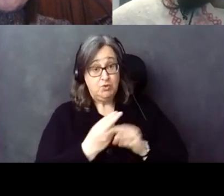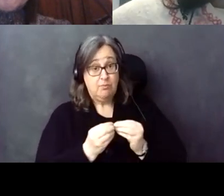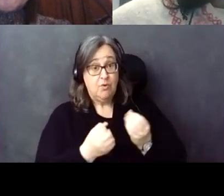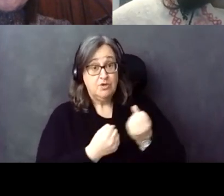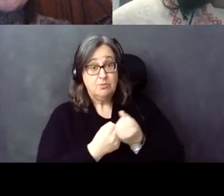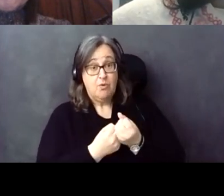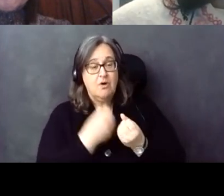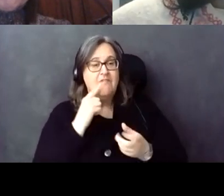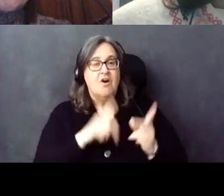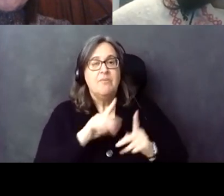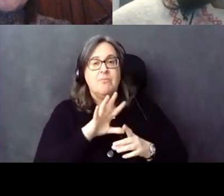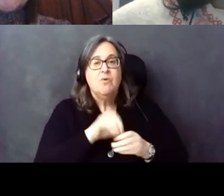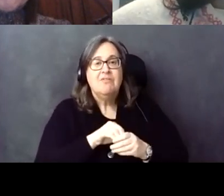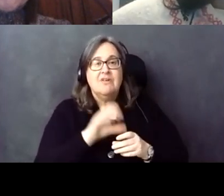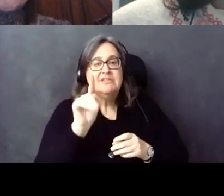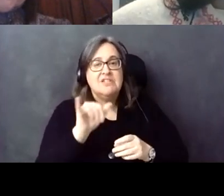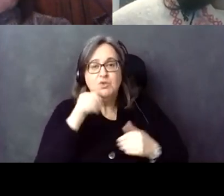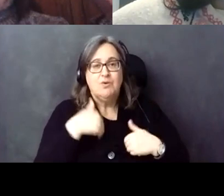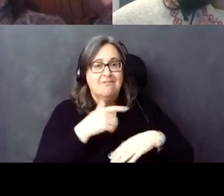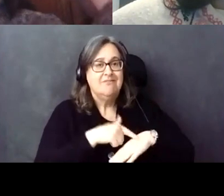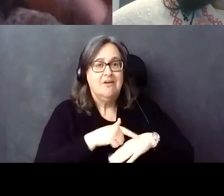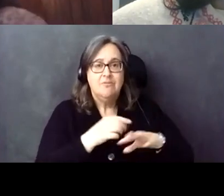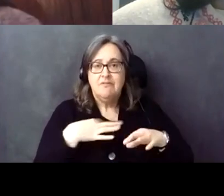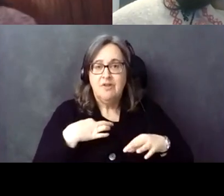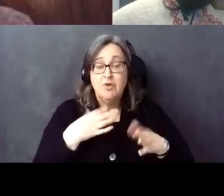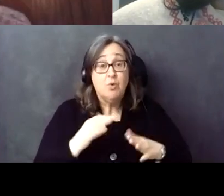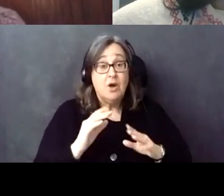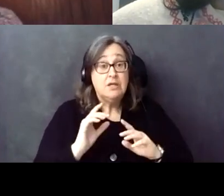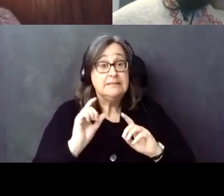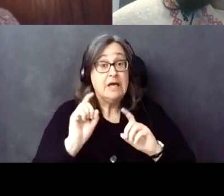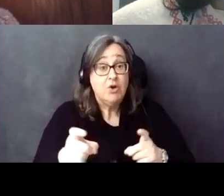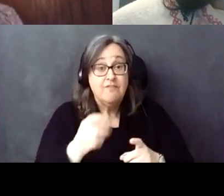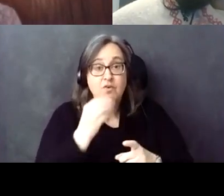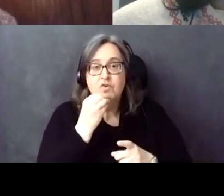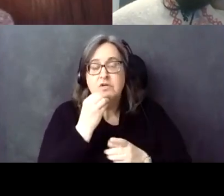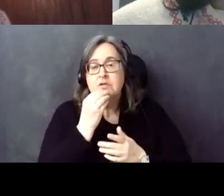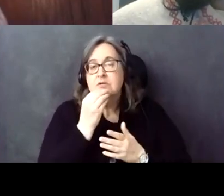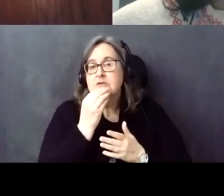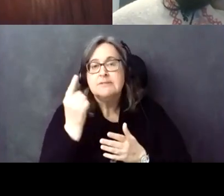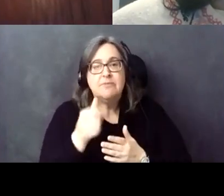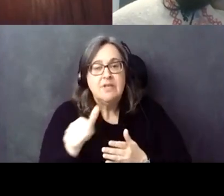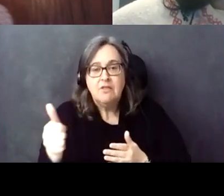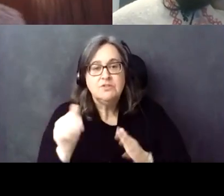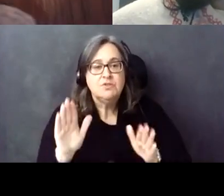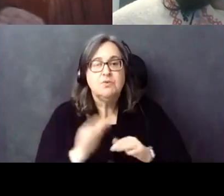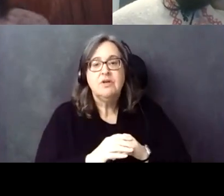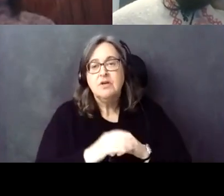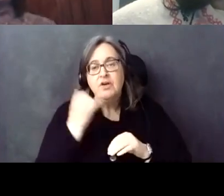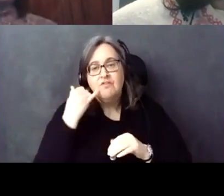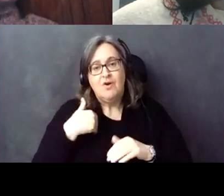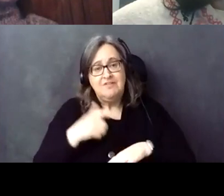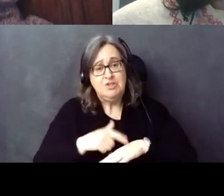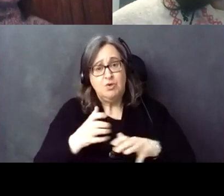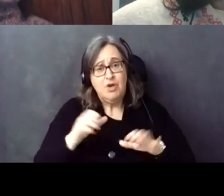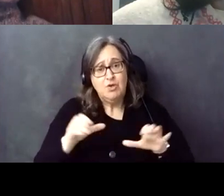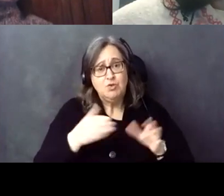the city that maybe don't have time to volunteer. But if you want to donate food or some other resource, that would be great. Or if you have time and you want to do